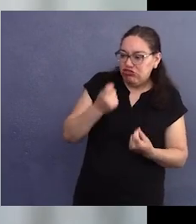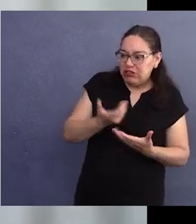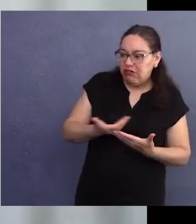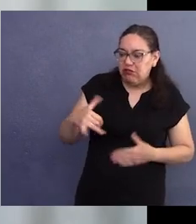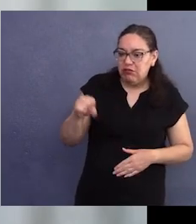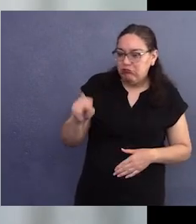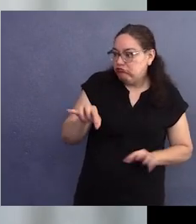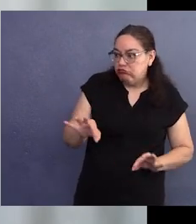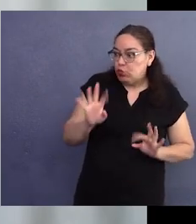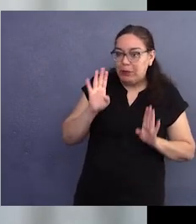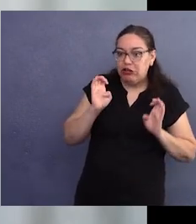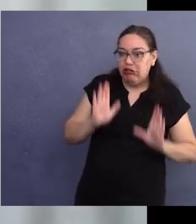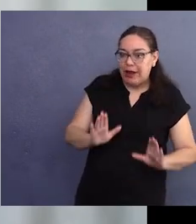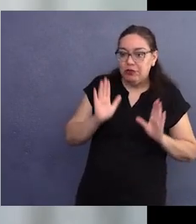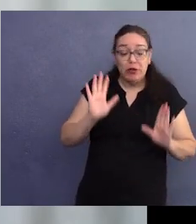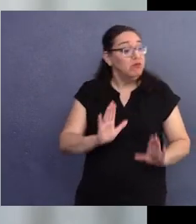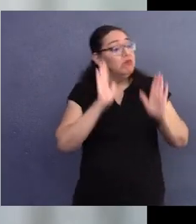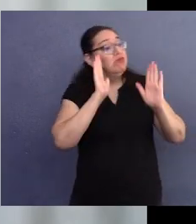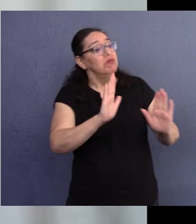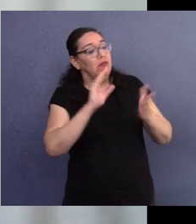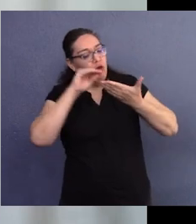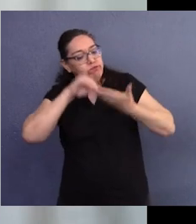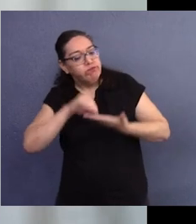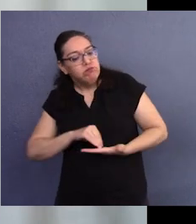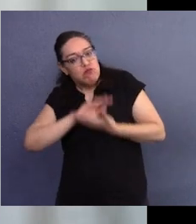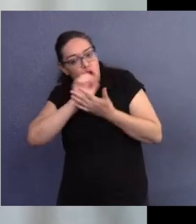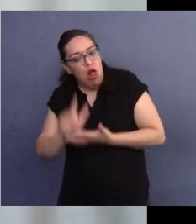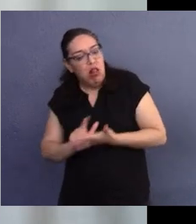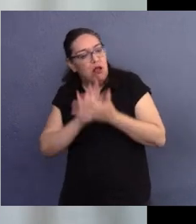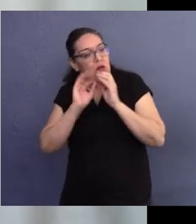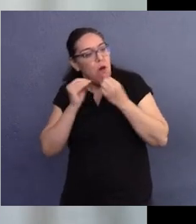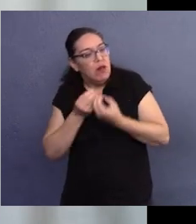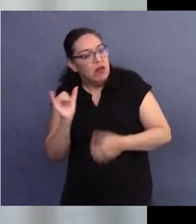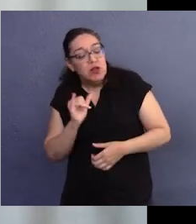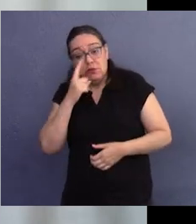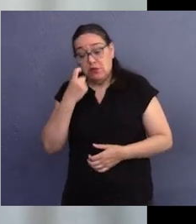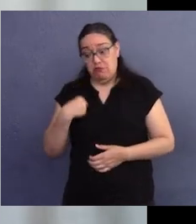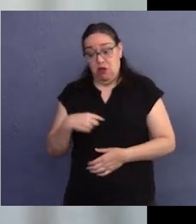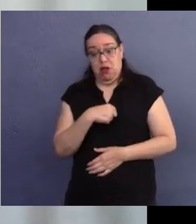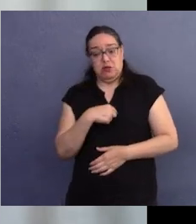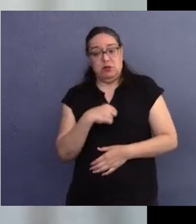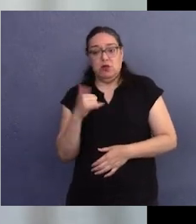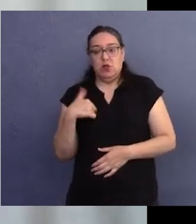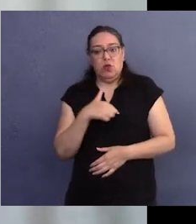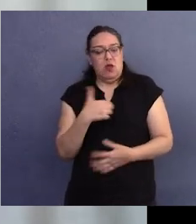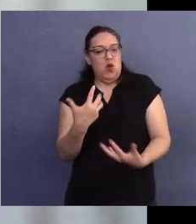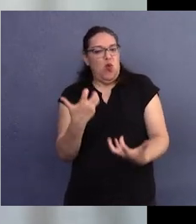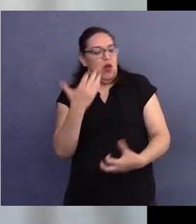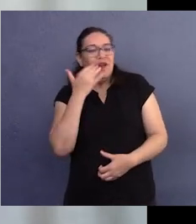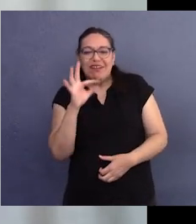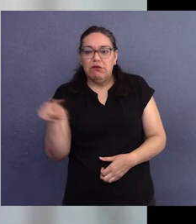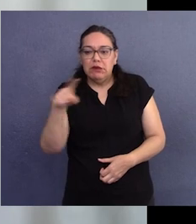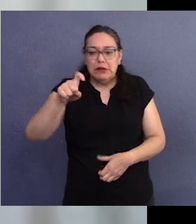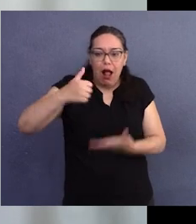Yeah, this would be great. Oh, great. Thank you for listing all the organizations too, because for us, we want to know, and if you need help identifying